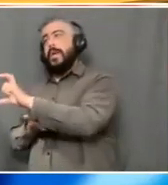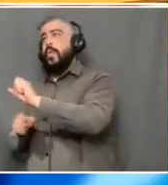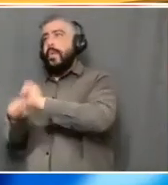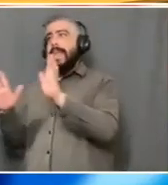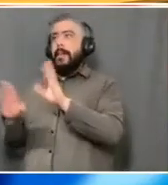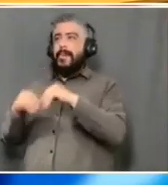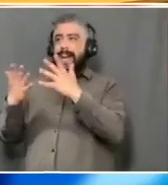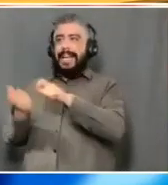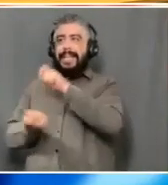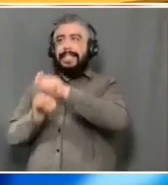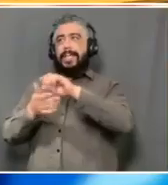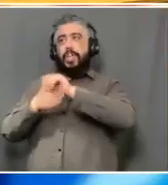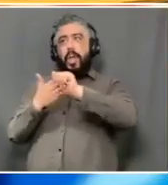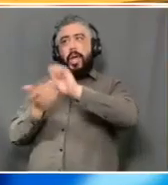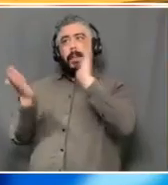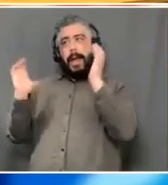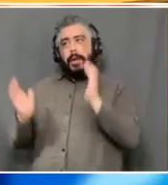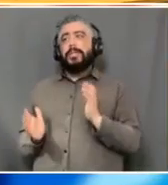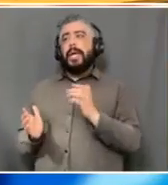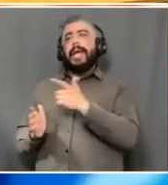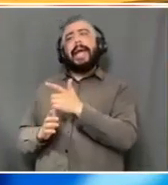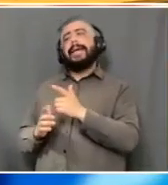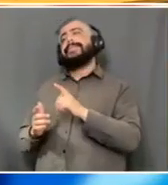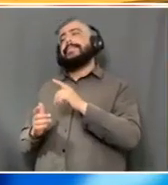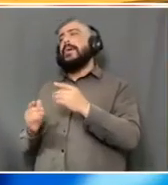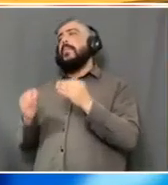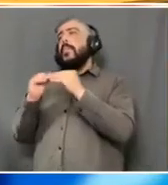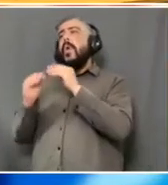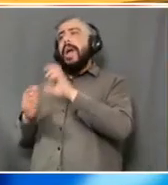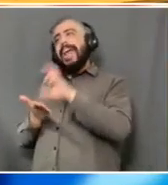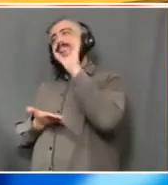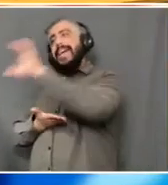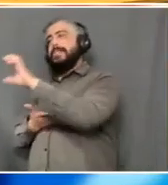dollar comparison, it is a substantial investment